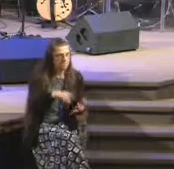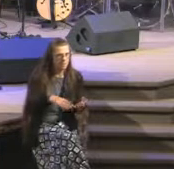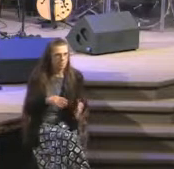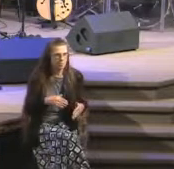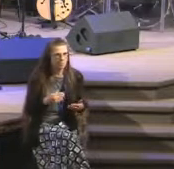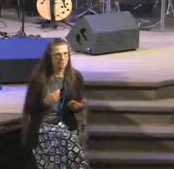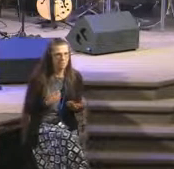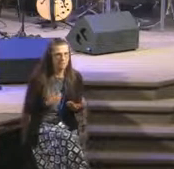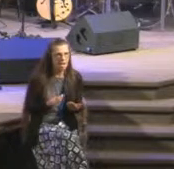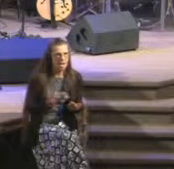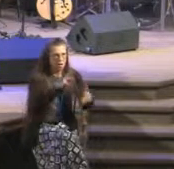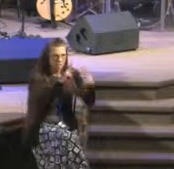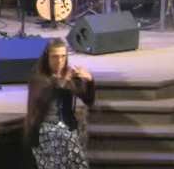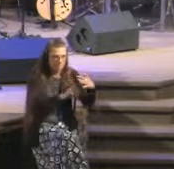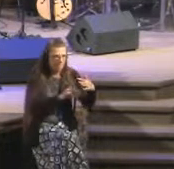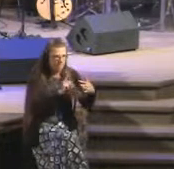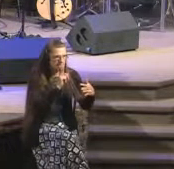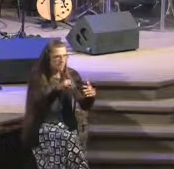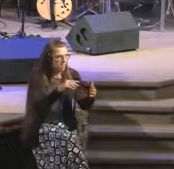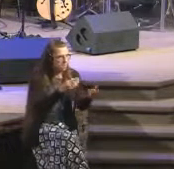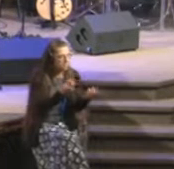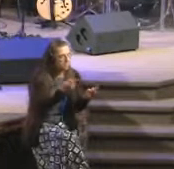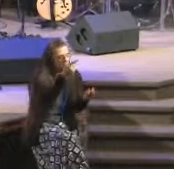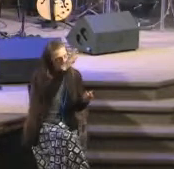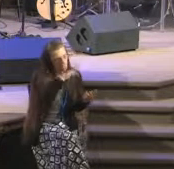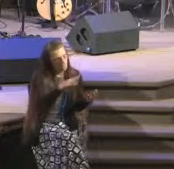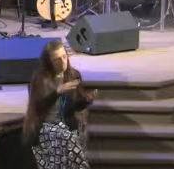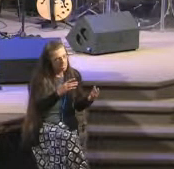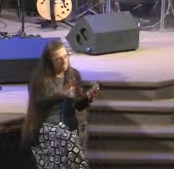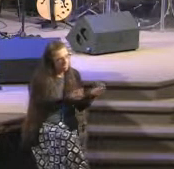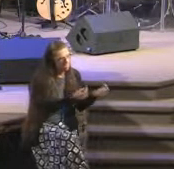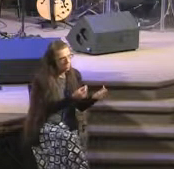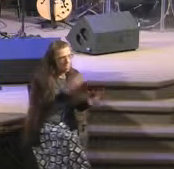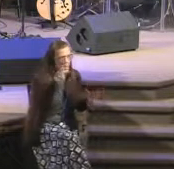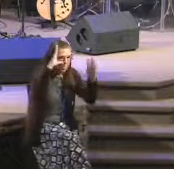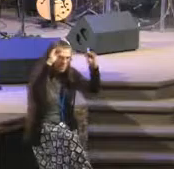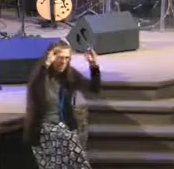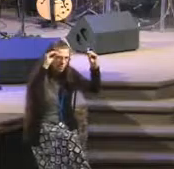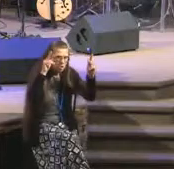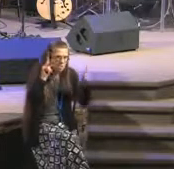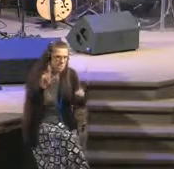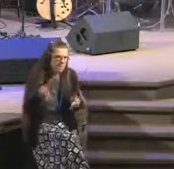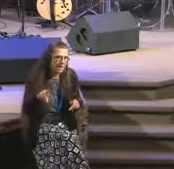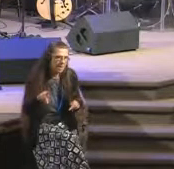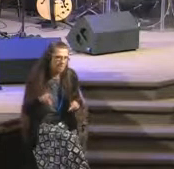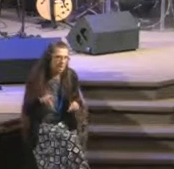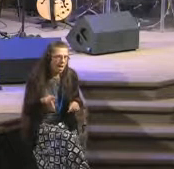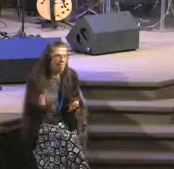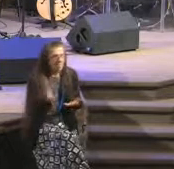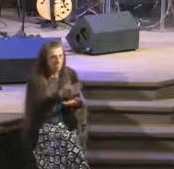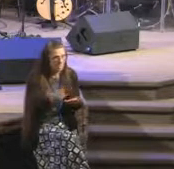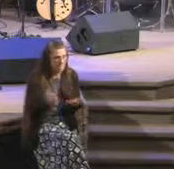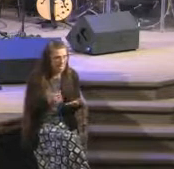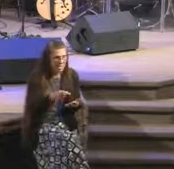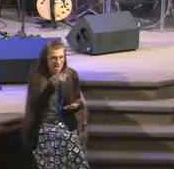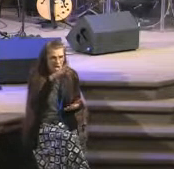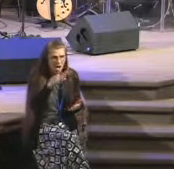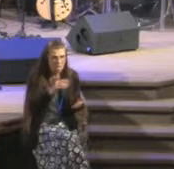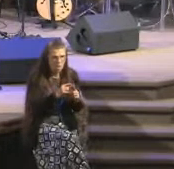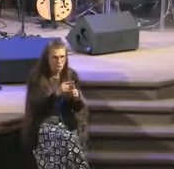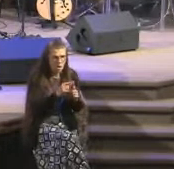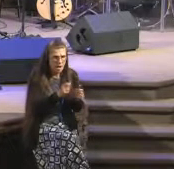The prophets tell the people what God is doing. The teachers, the pastors, they're the ones that are supposed to take God's word and lead